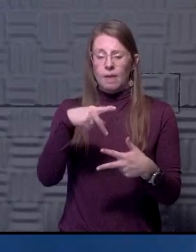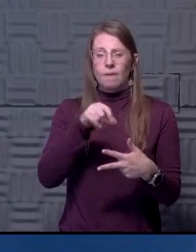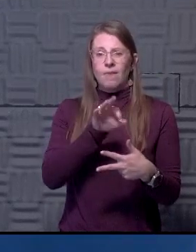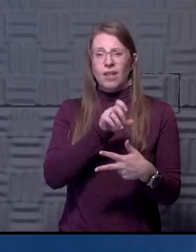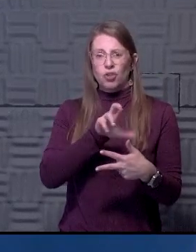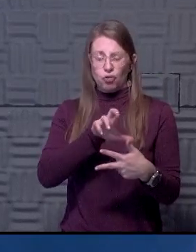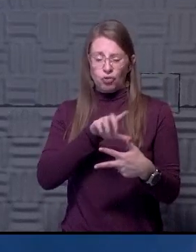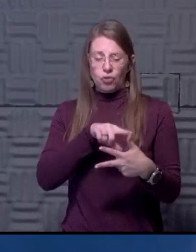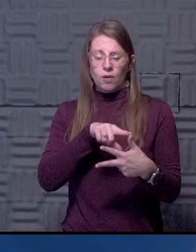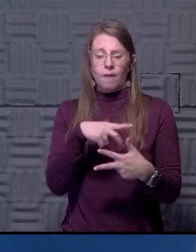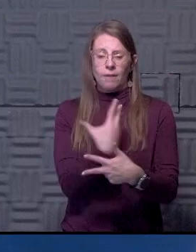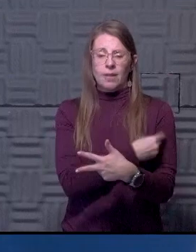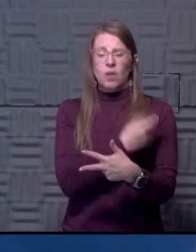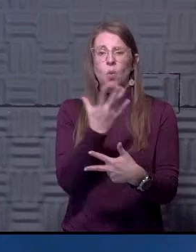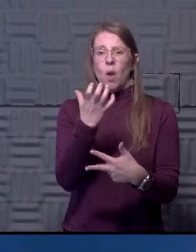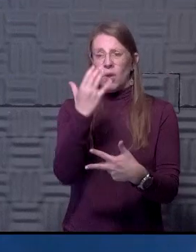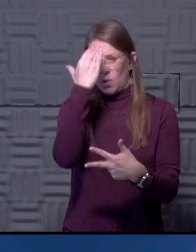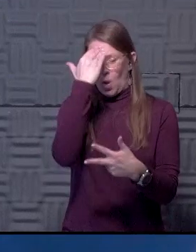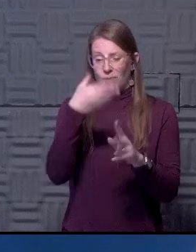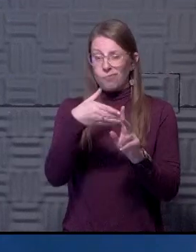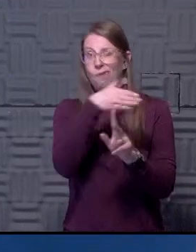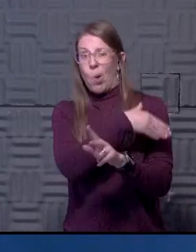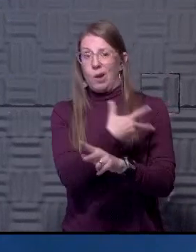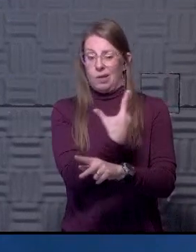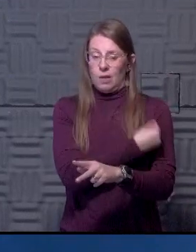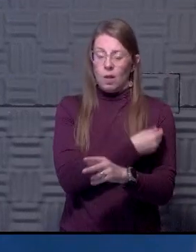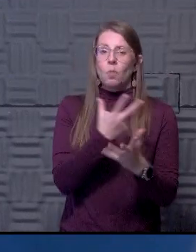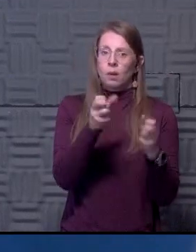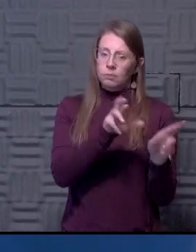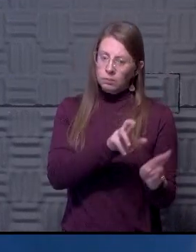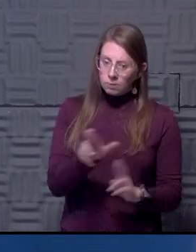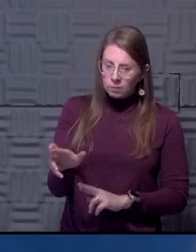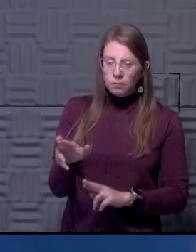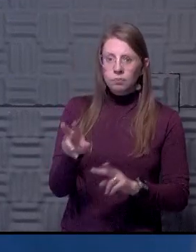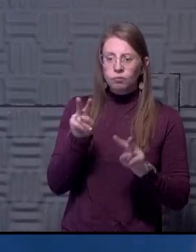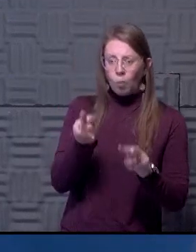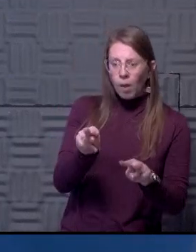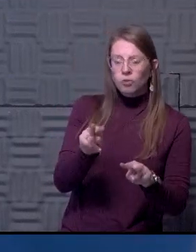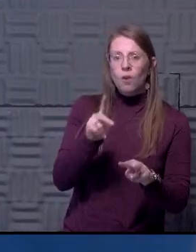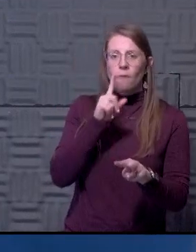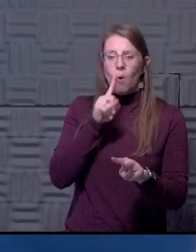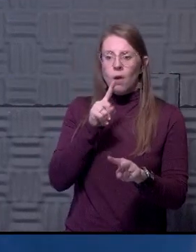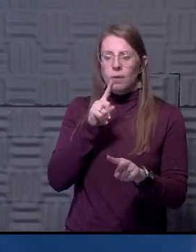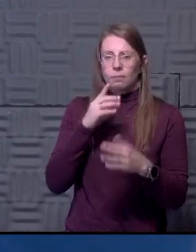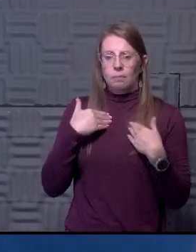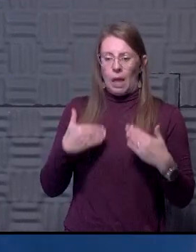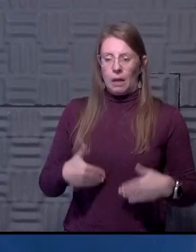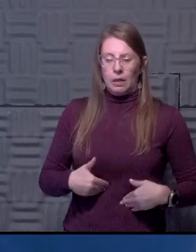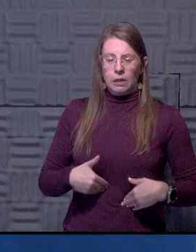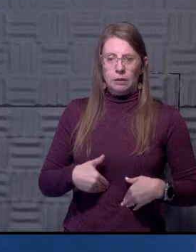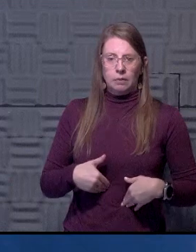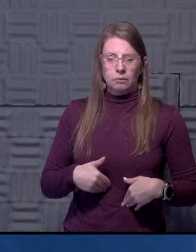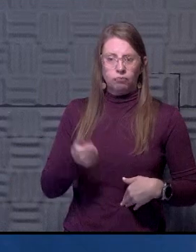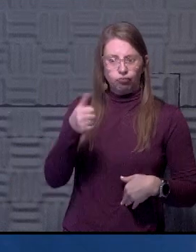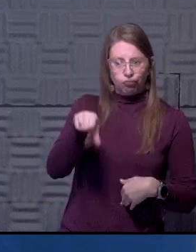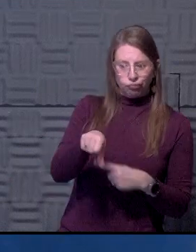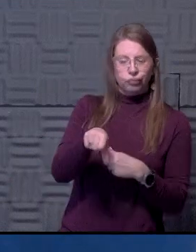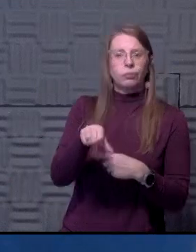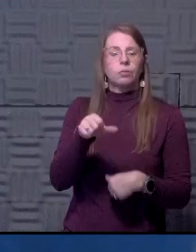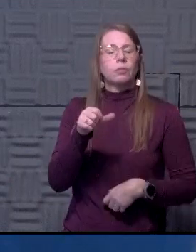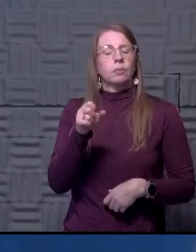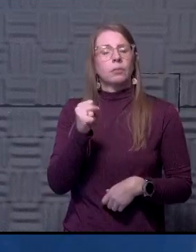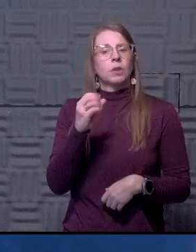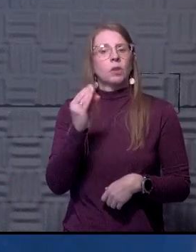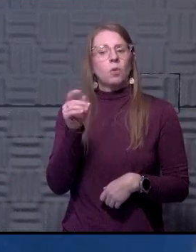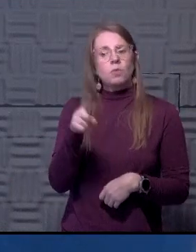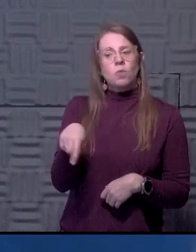We want to know that ahead of time. We want to be prepared to treat those reactions ahead of time. And ultimately,